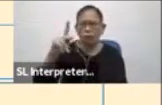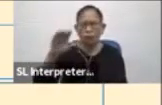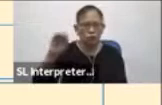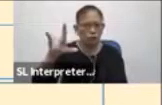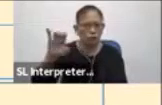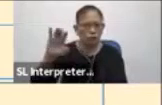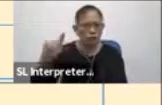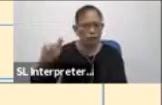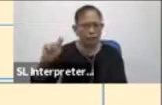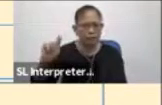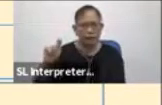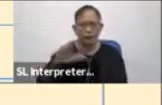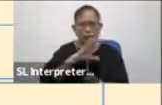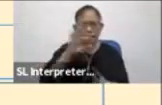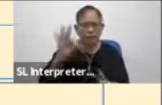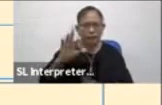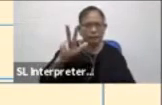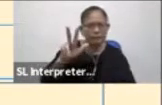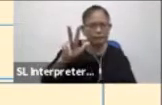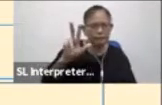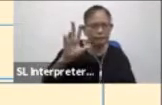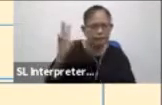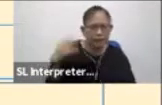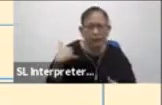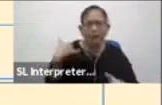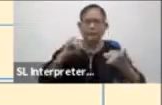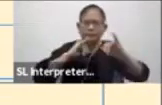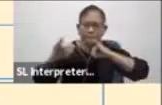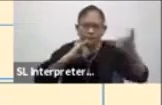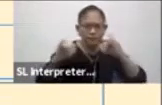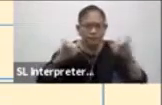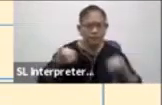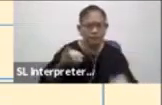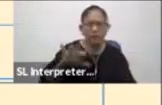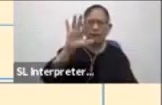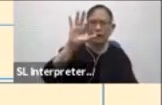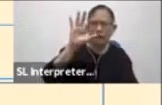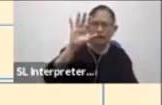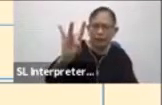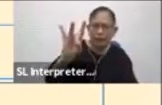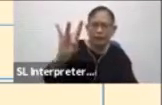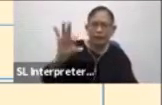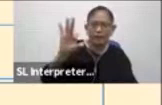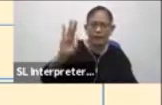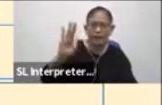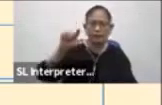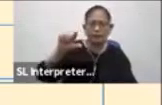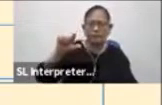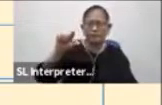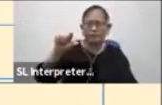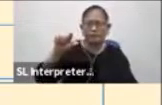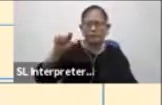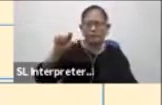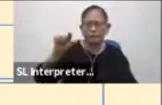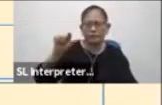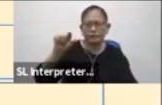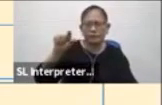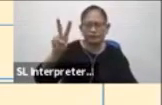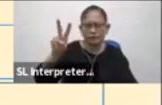the in-depth interviews, and 8 FGDs among adult men and